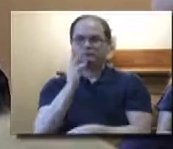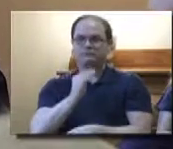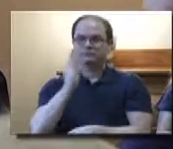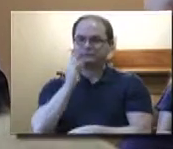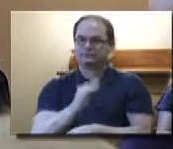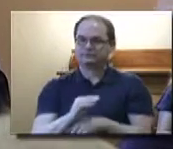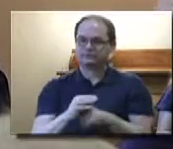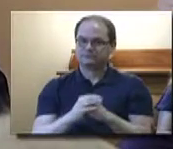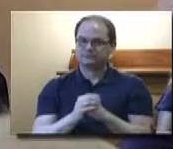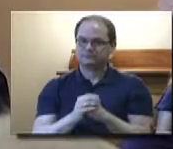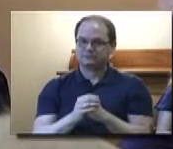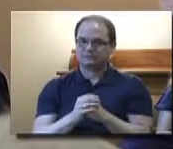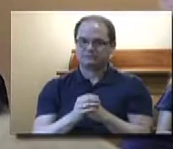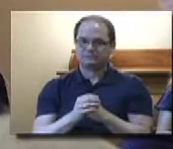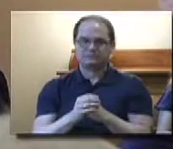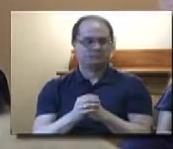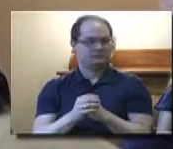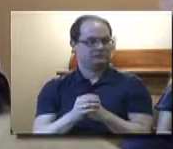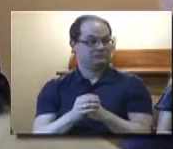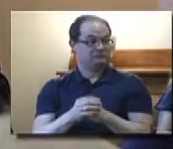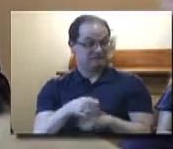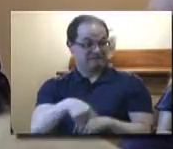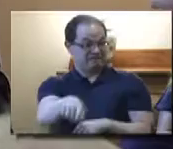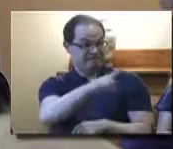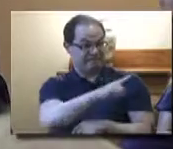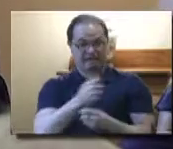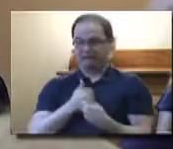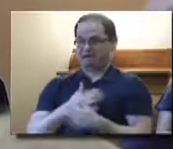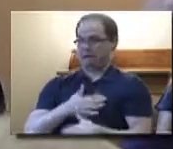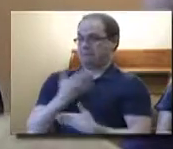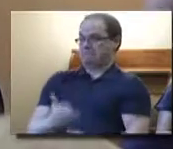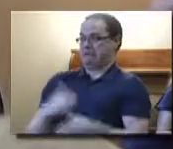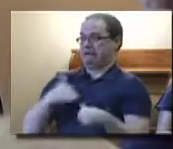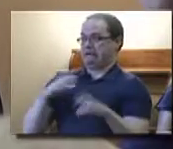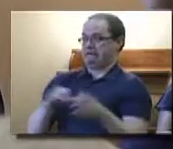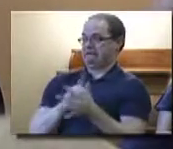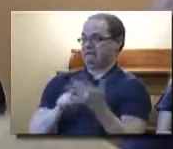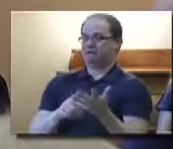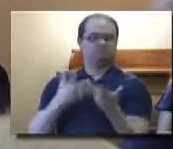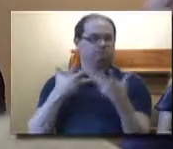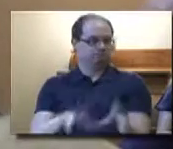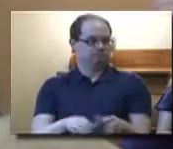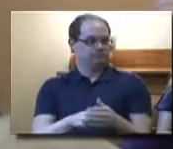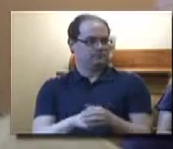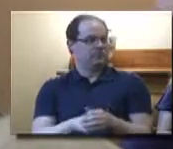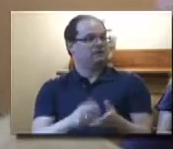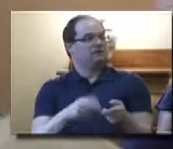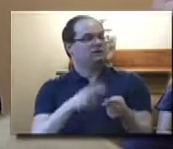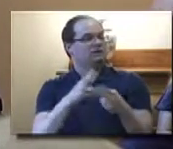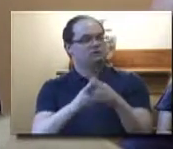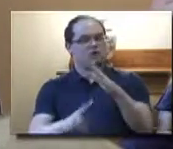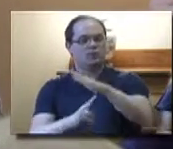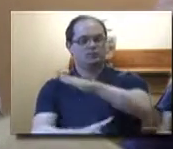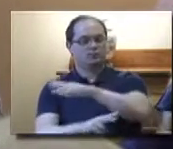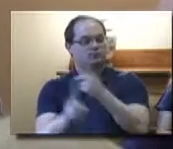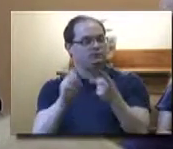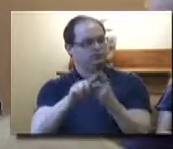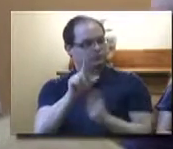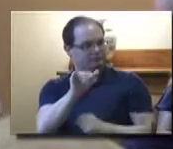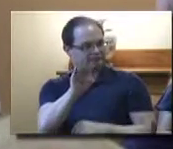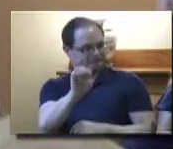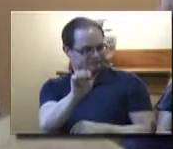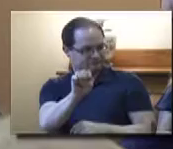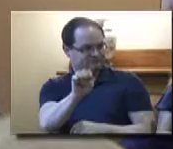And then they don't want to admit very much. The program's called Bridges to Life. It was started by a